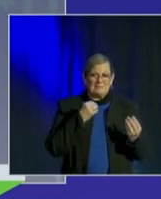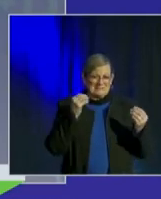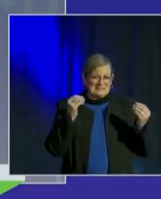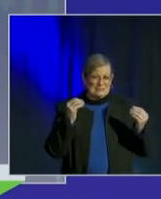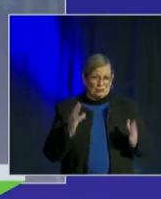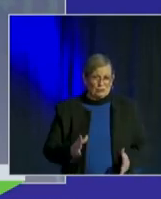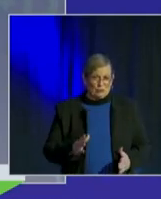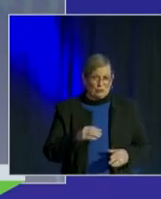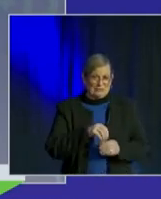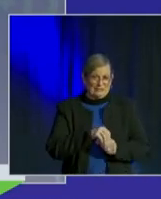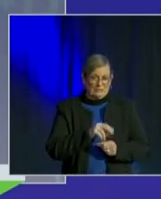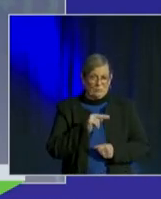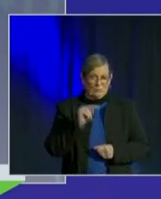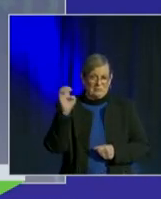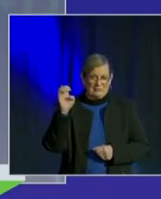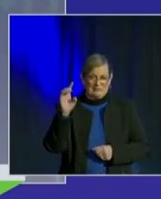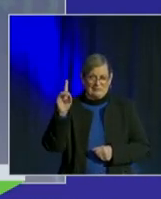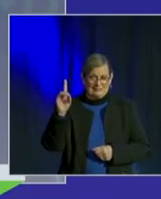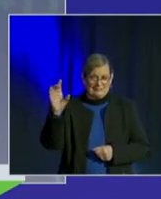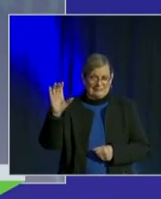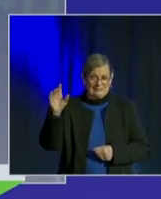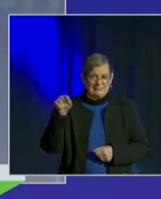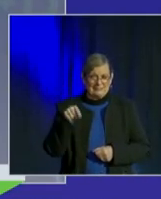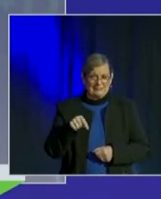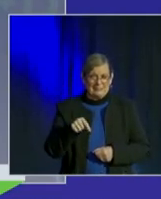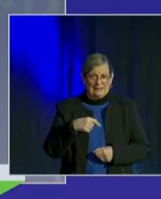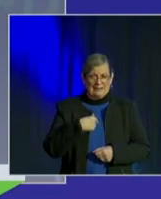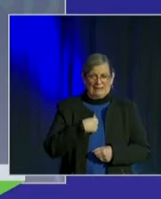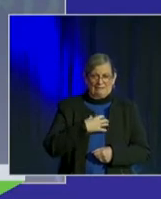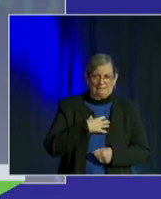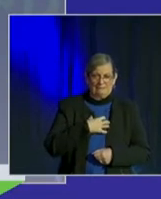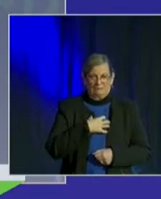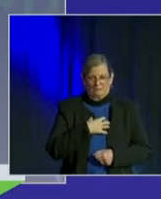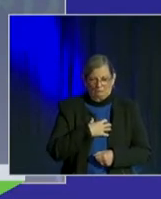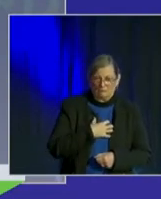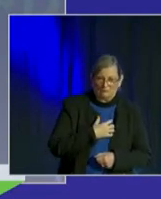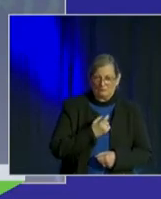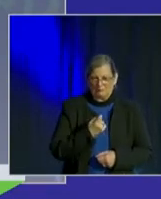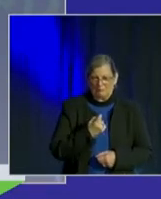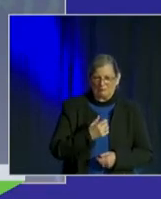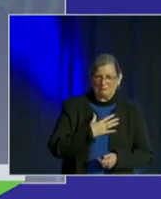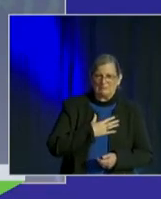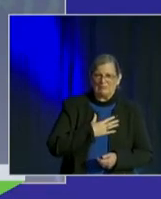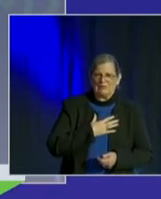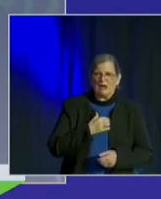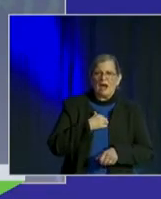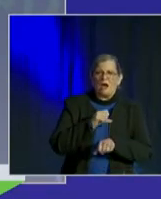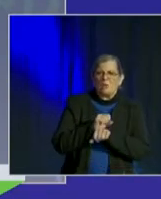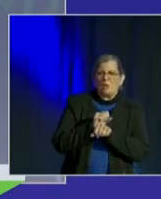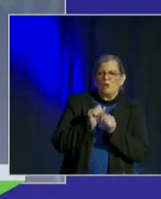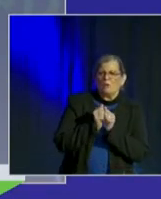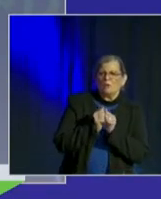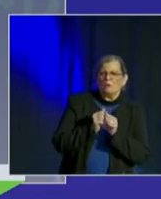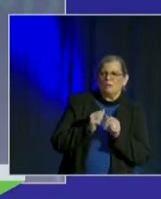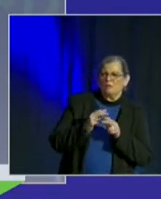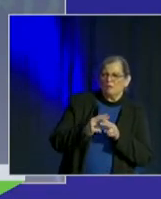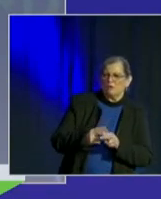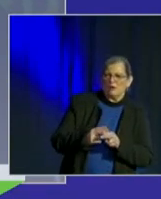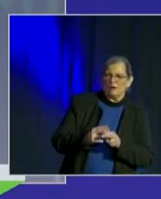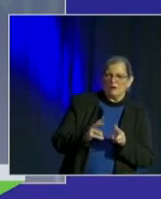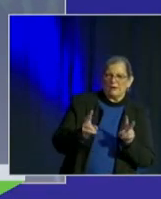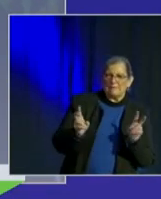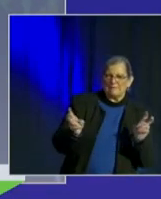Northeast DC, and I work with a coalition called DEC, DC Education Coalition for